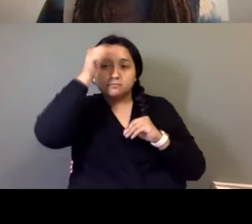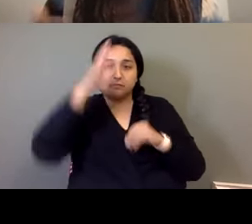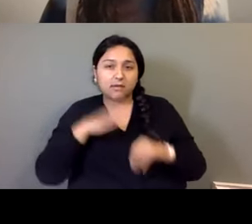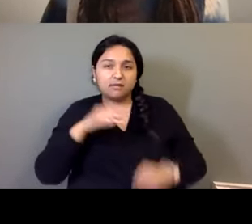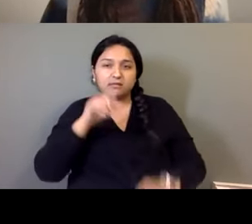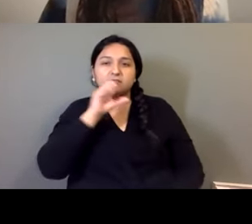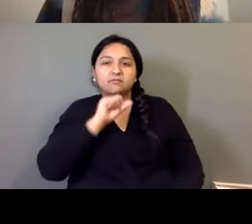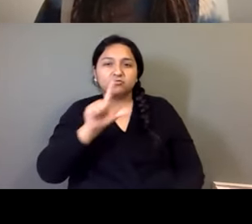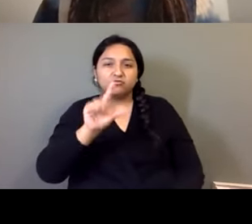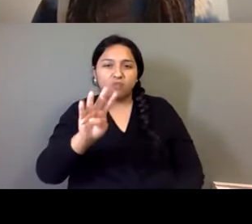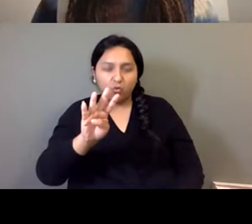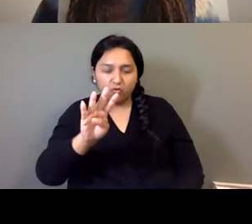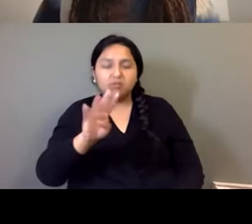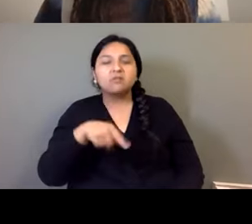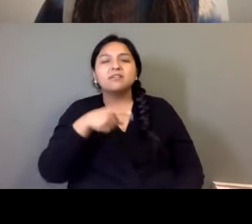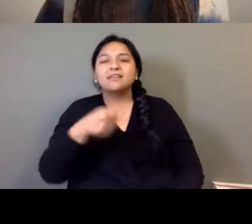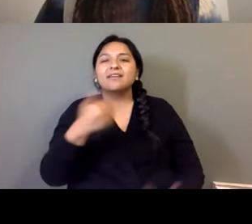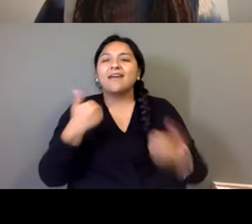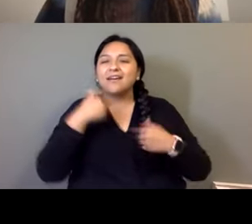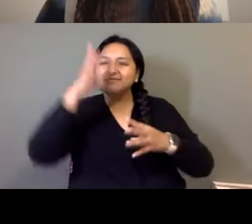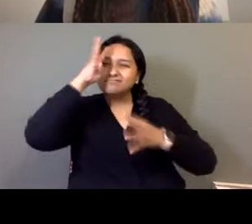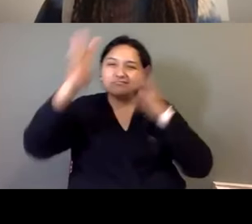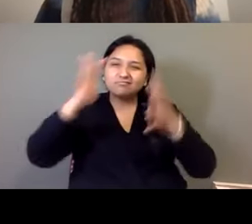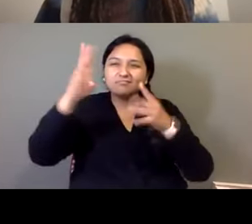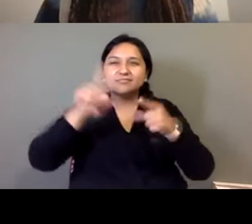experiencing creativity block. He has a project that he has to